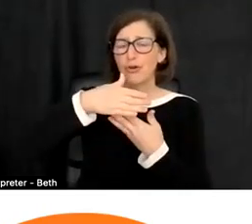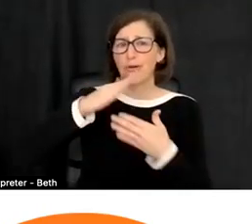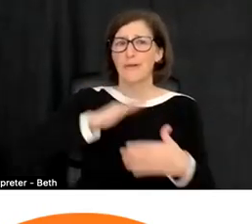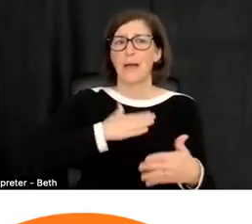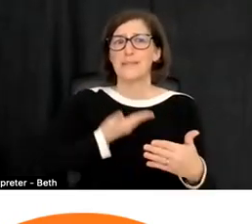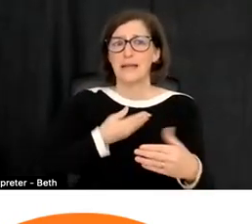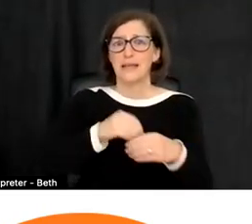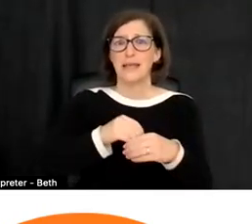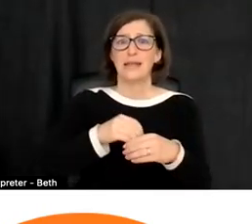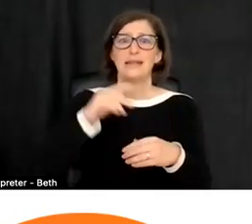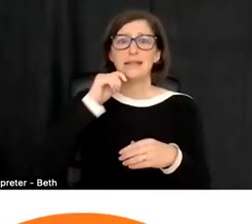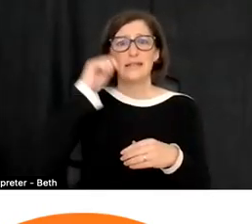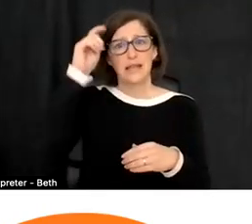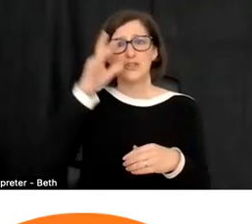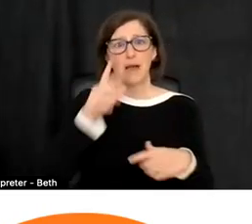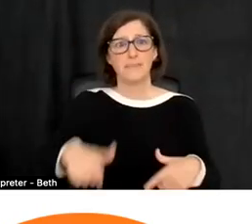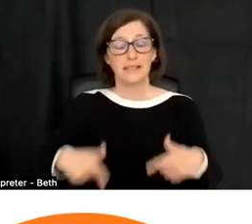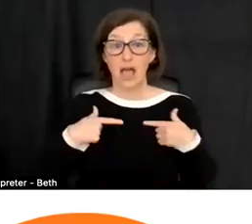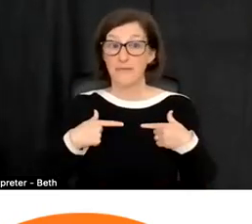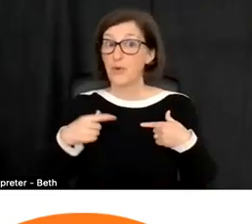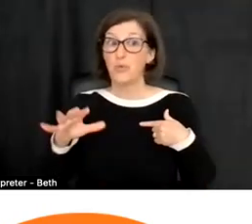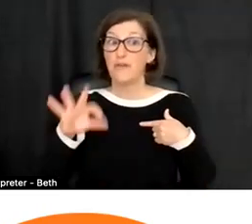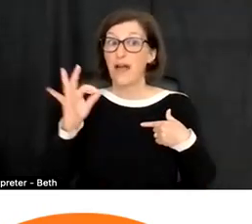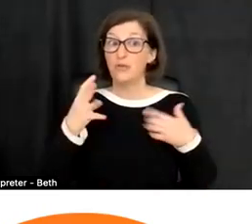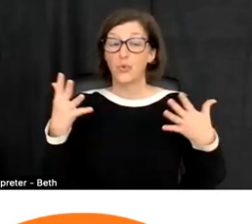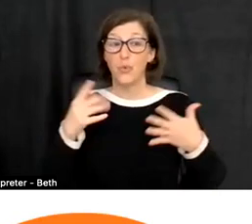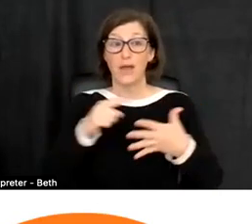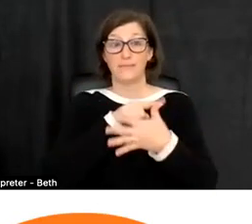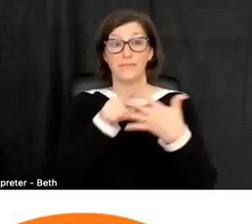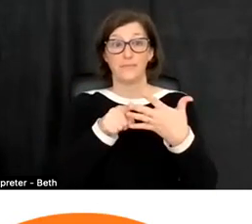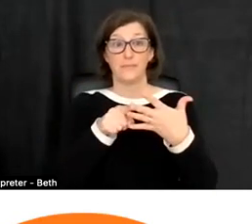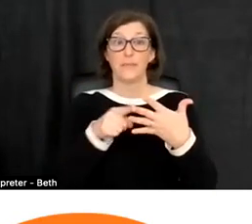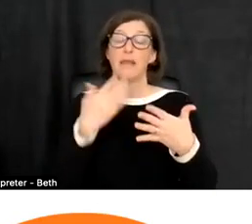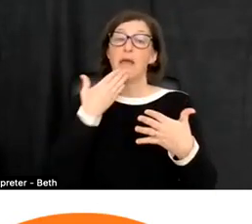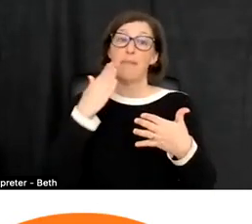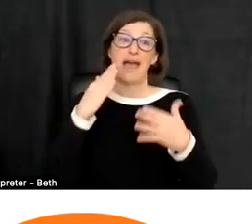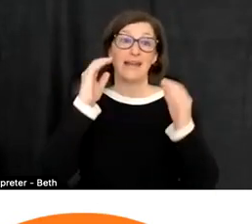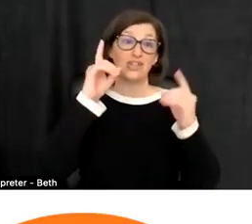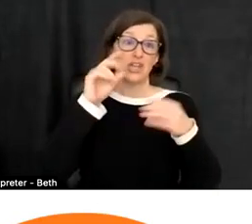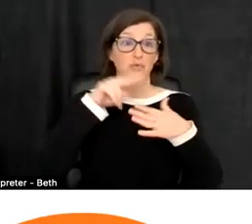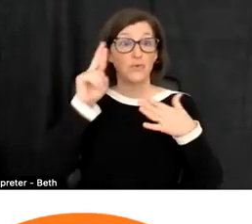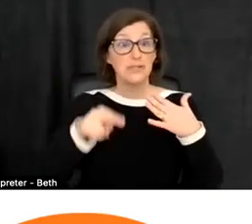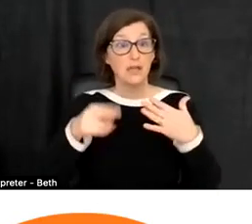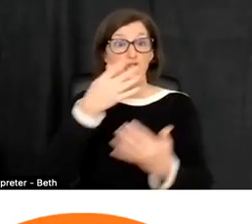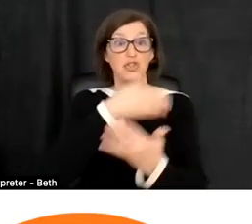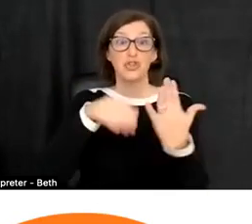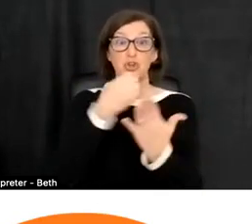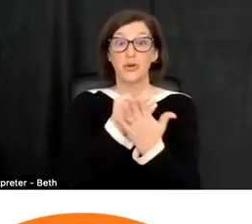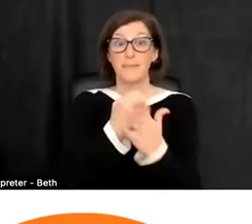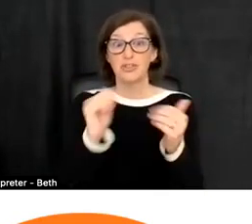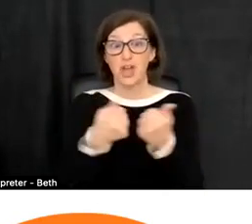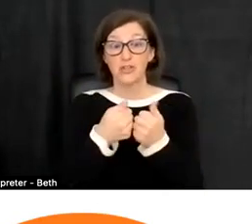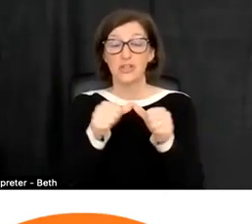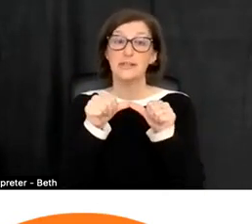mother's life. So the key ones we came across were the poor educational outcomes, socioeconomic difficulties, the